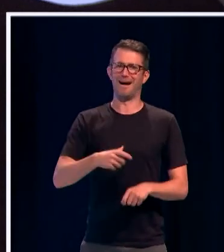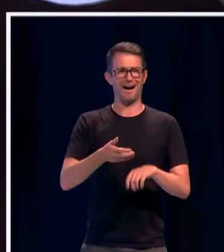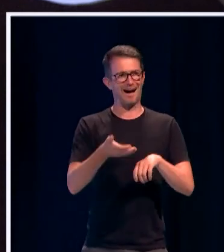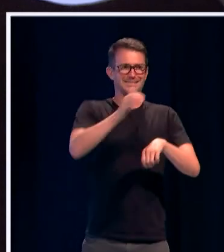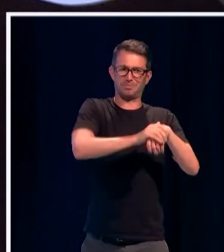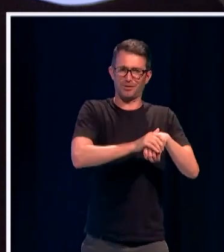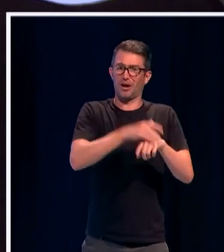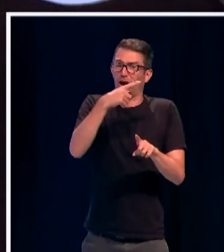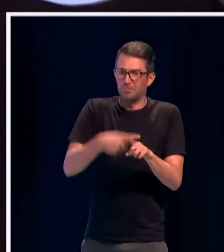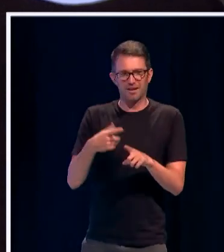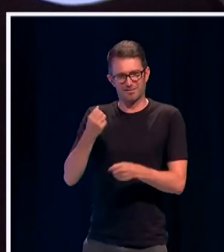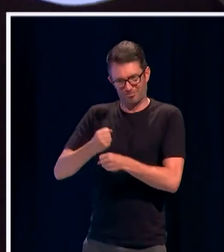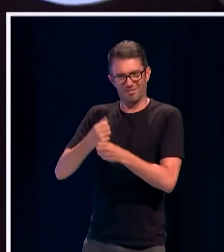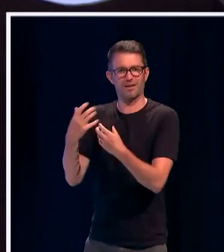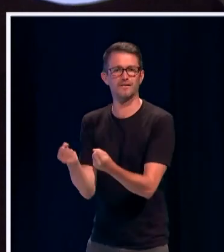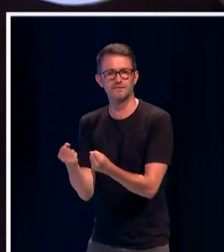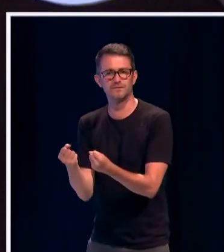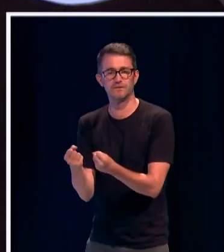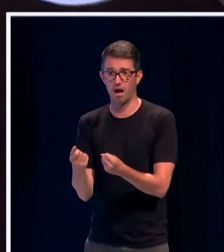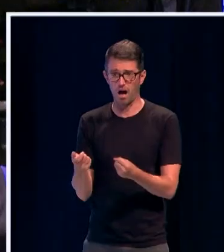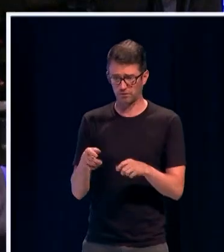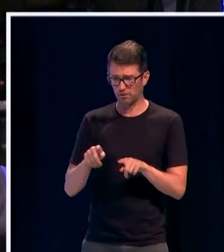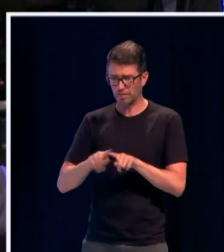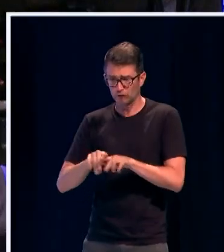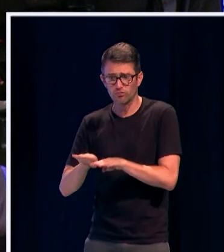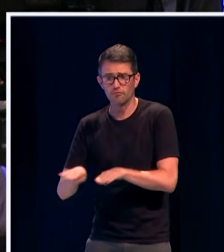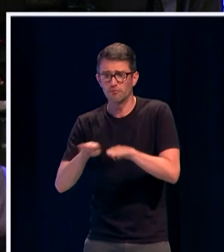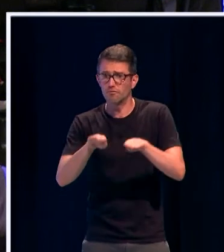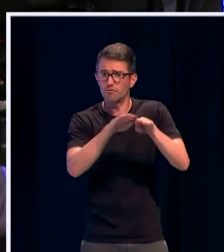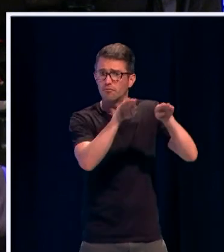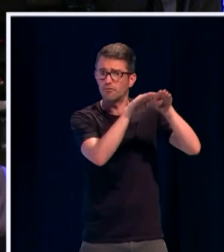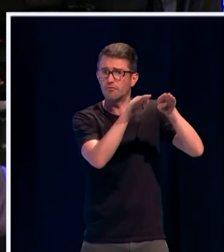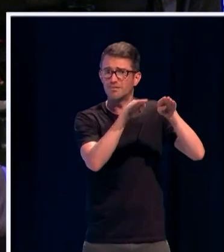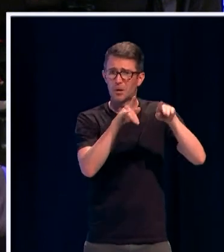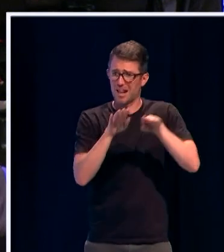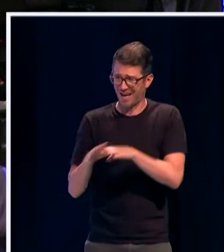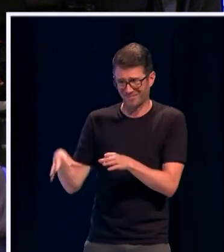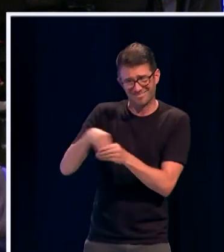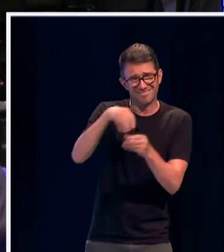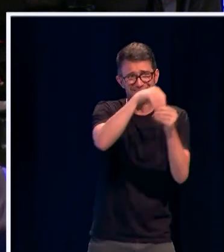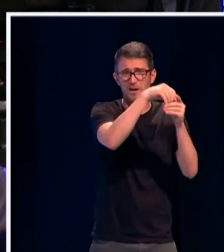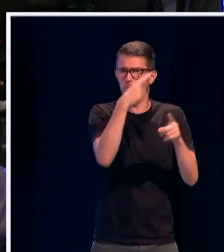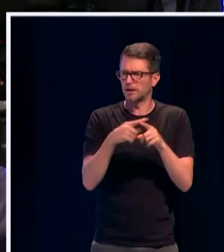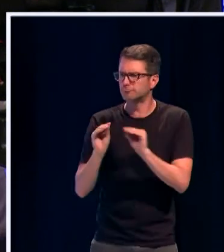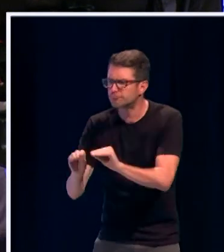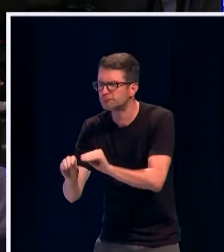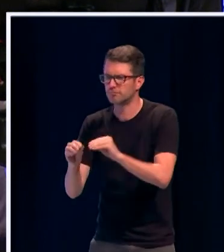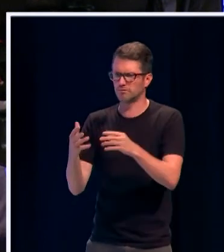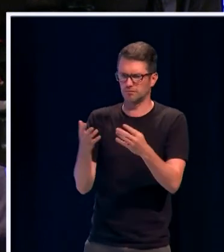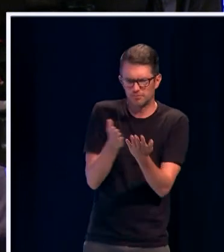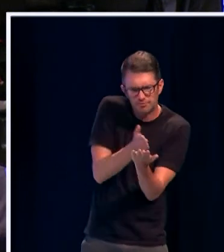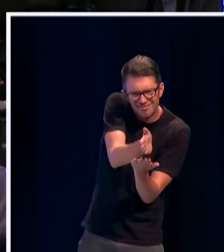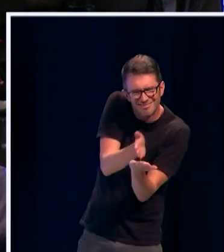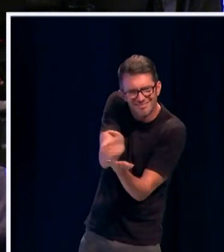at all levels. Okay. Yeah. Thank you. Thank you very much. We heard a lot of good recommendations and with some